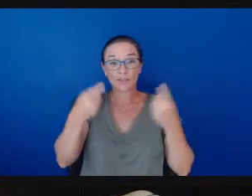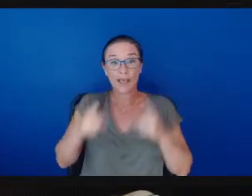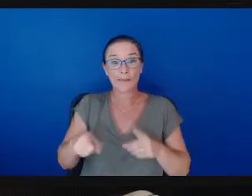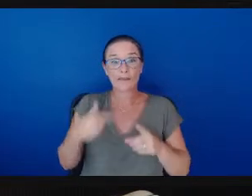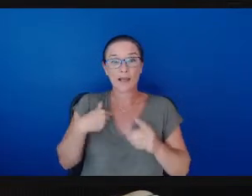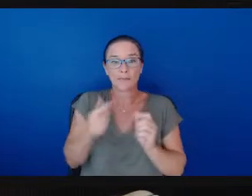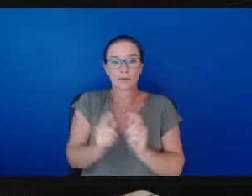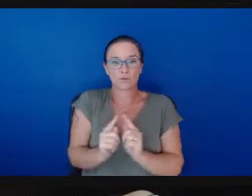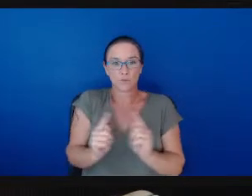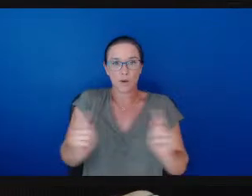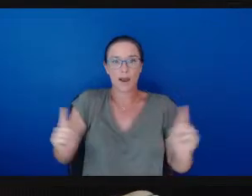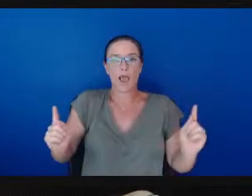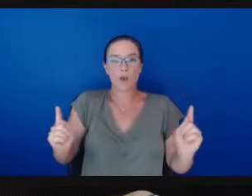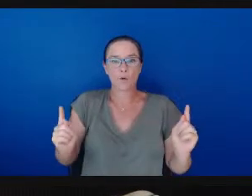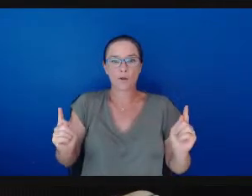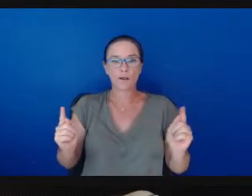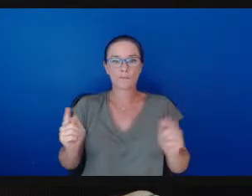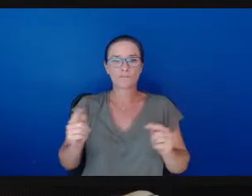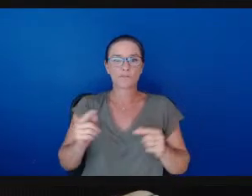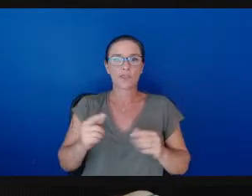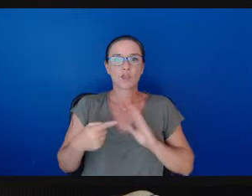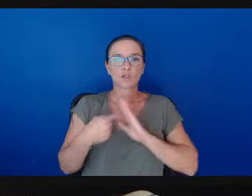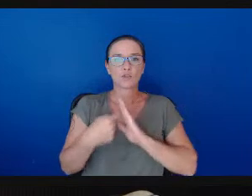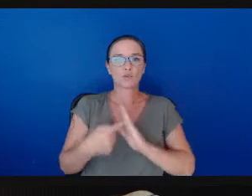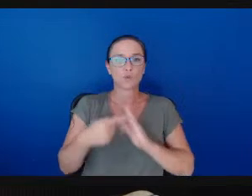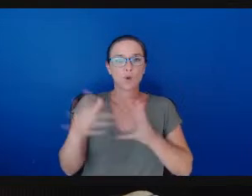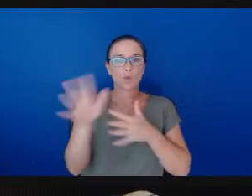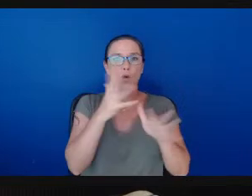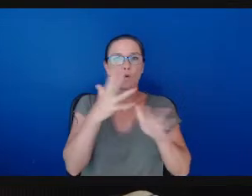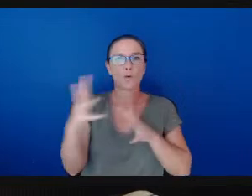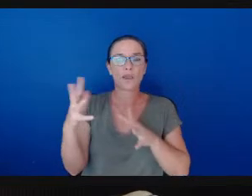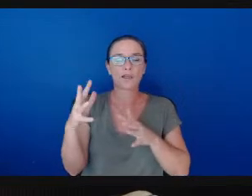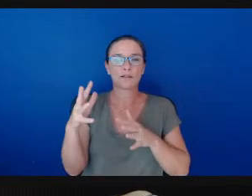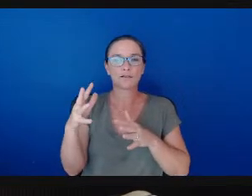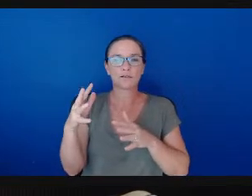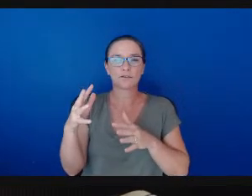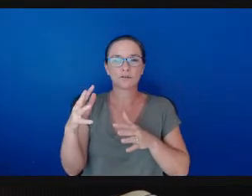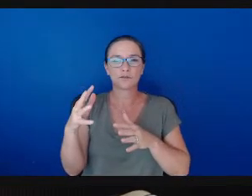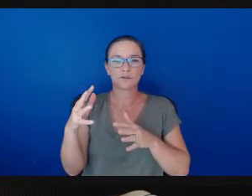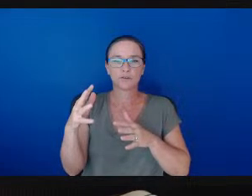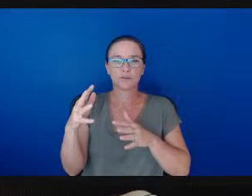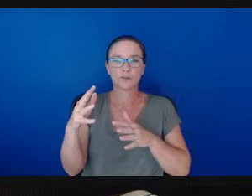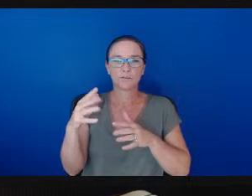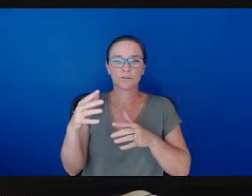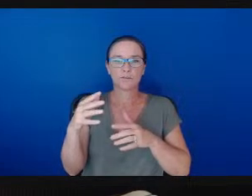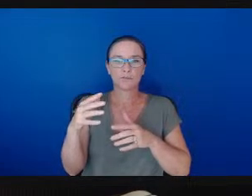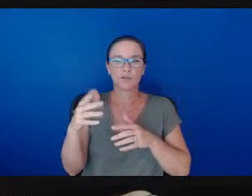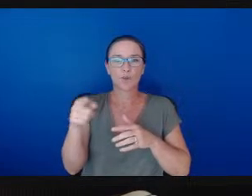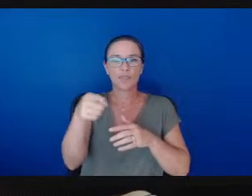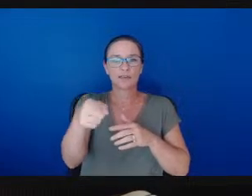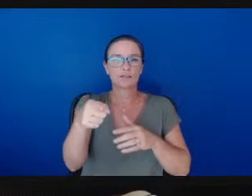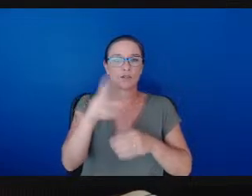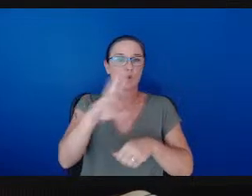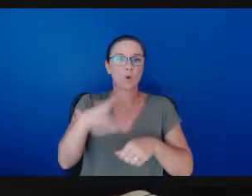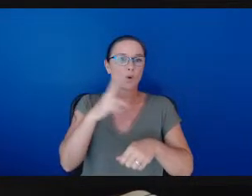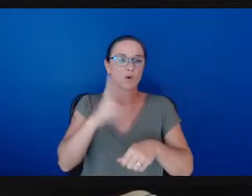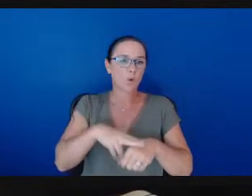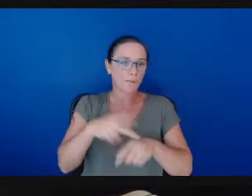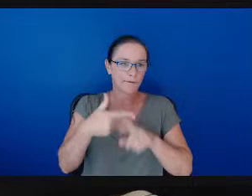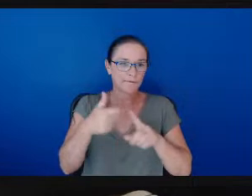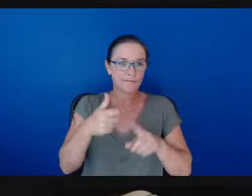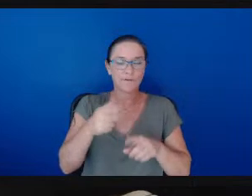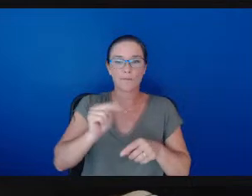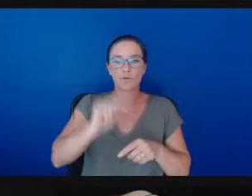more to show you wind direction at the visitor center. So all through here, this is our regular trade winds coming from the northeast,